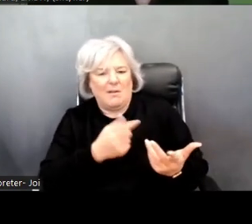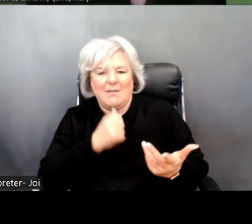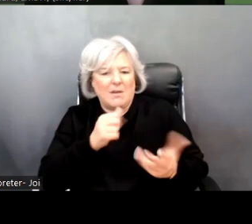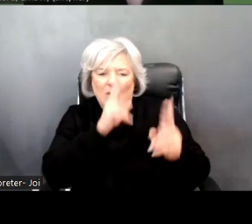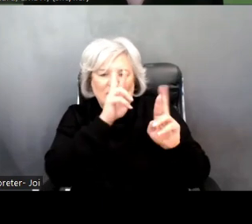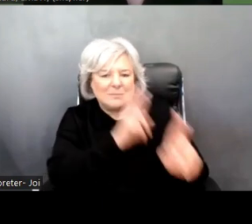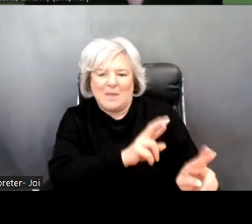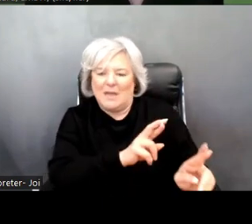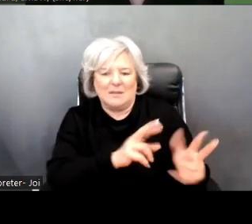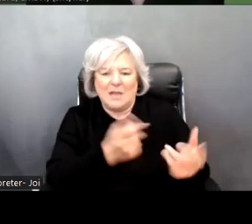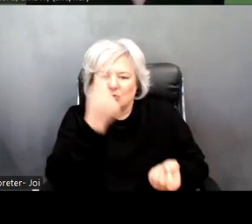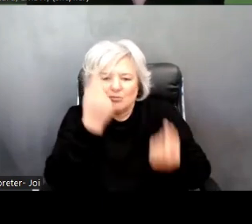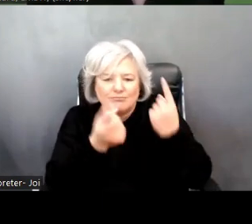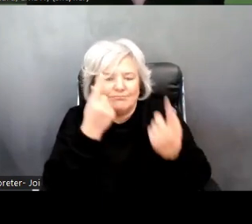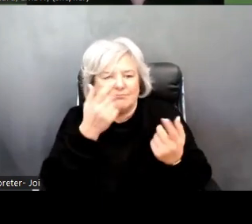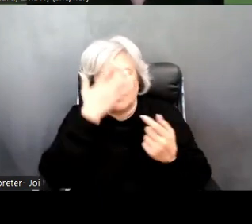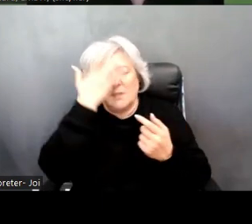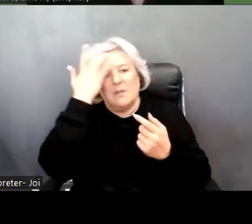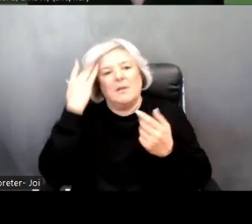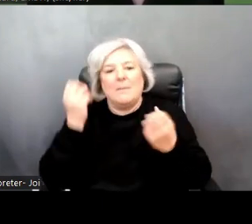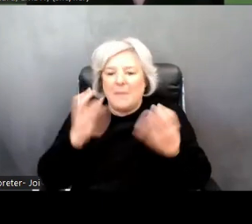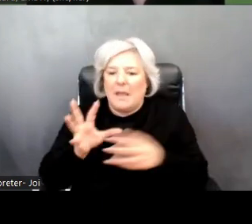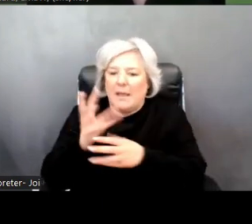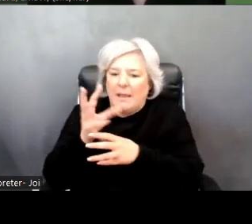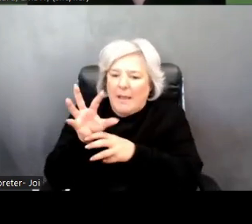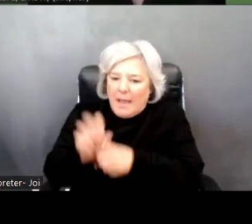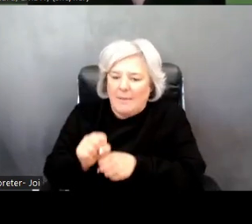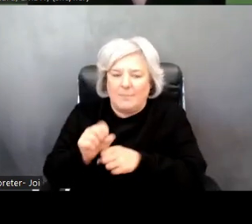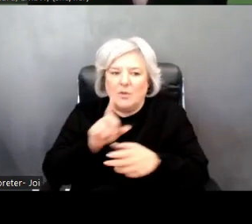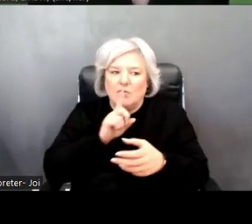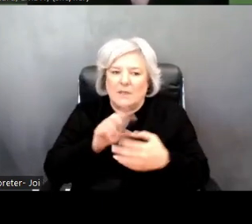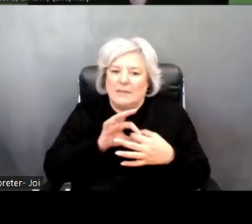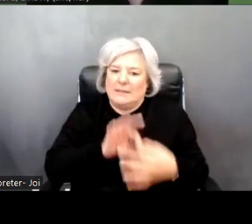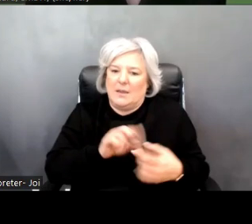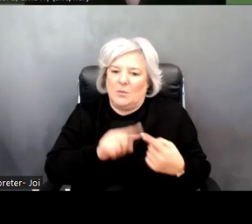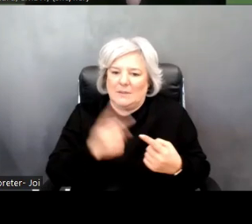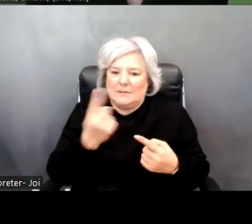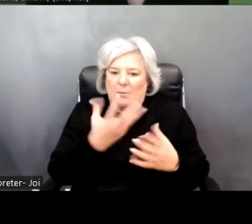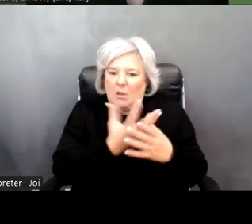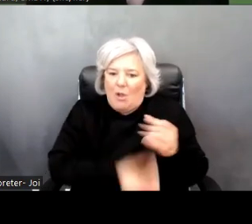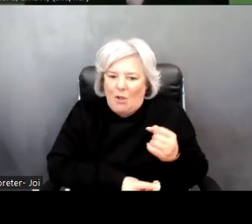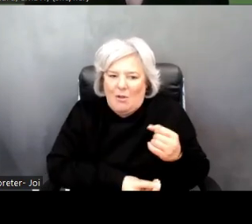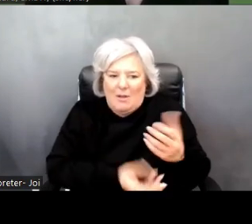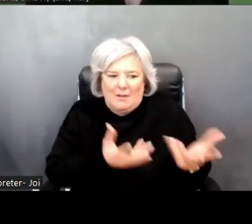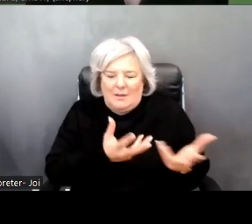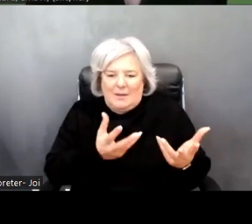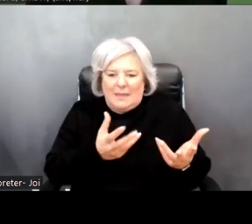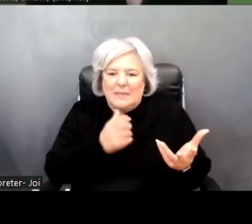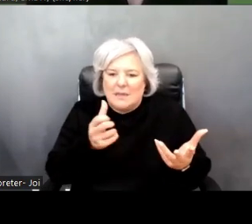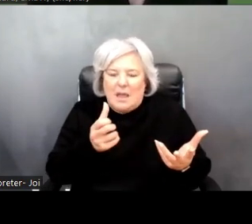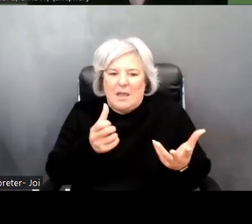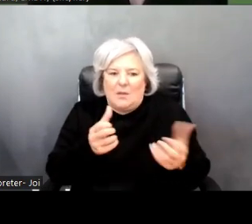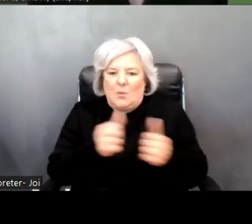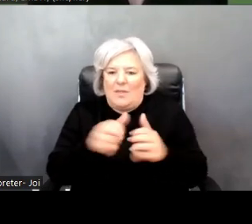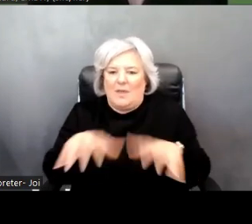to death, right? There are lots of rituals connected to the death of a loved one that just don't happen in adoption,